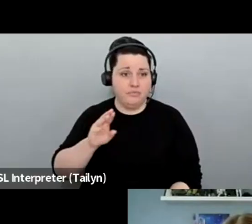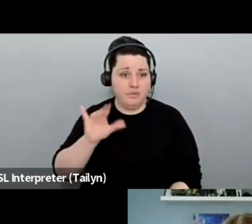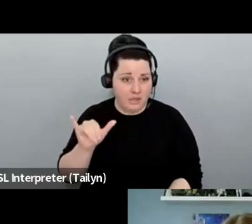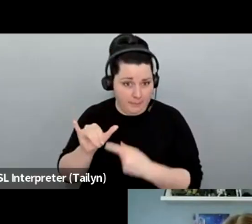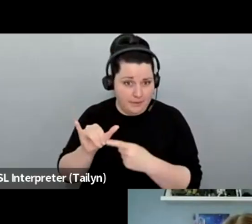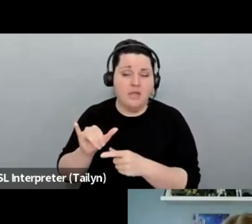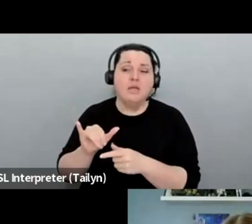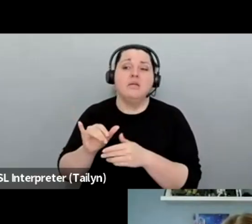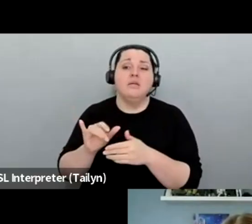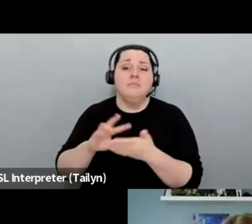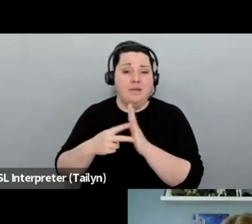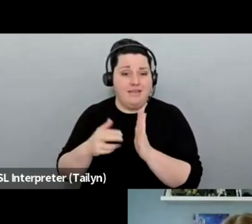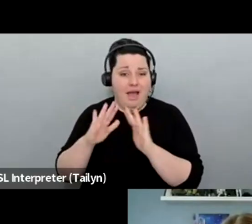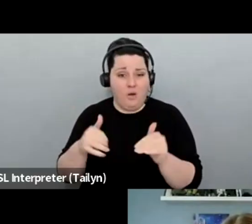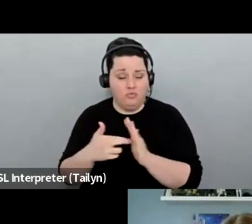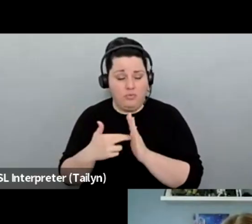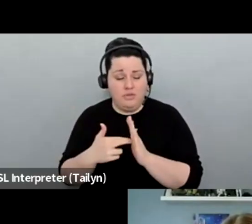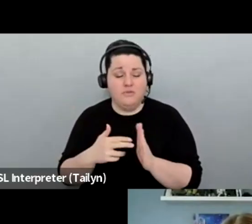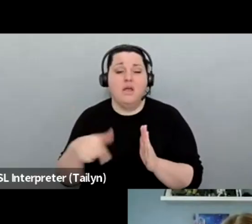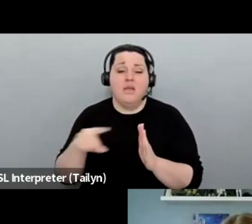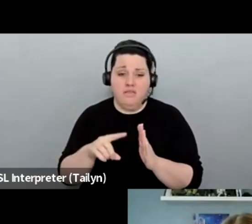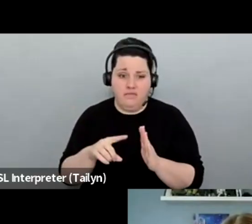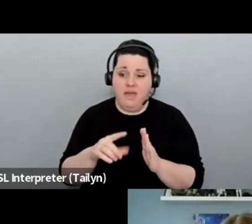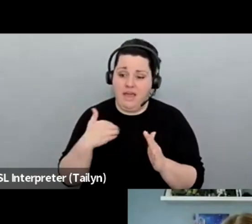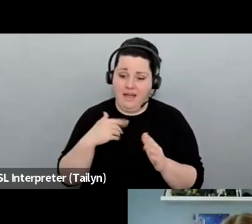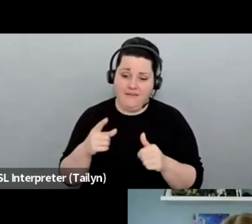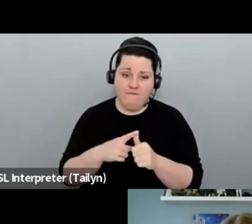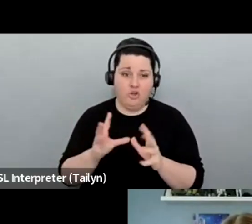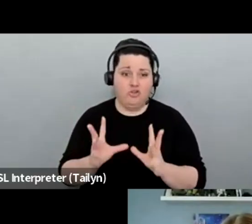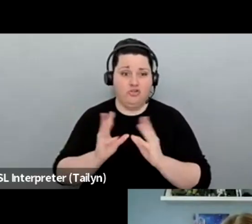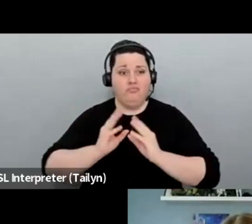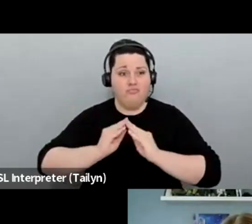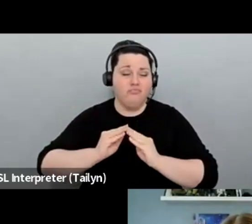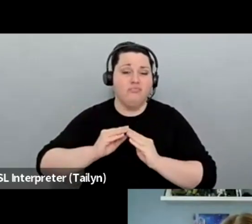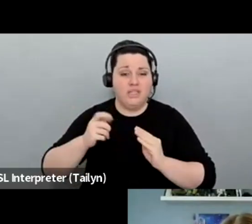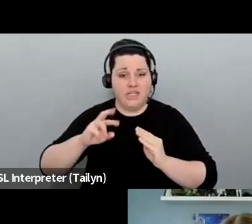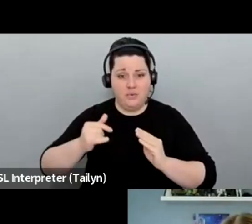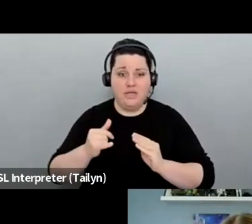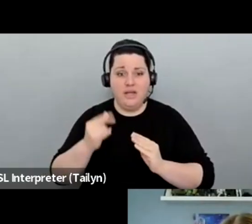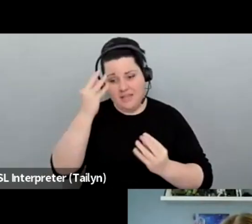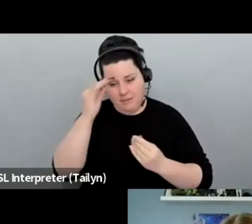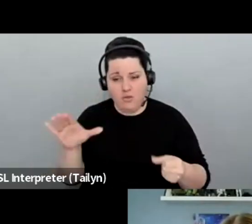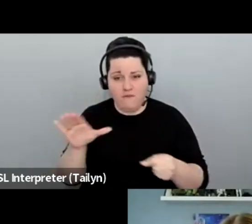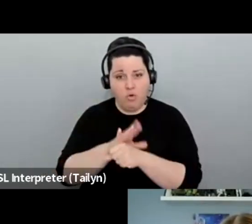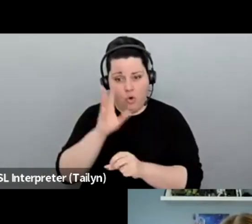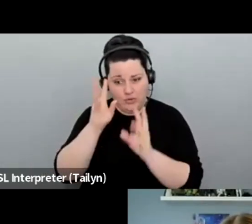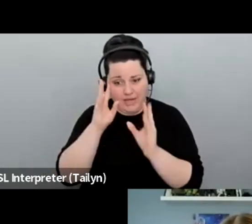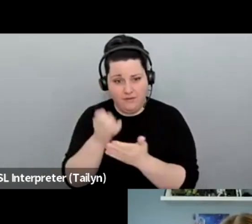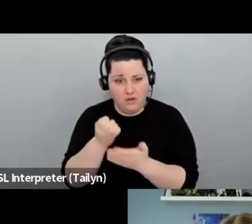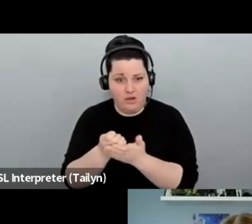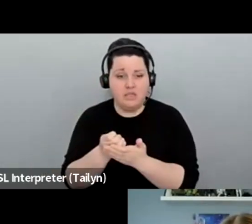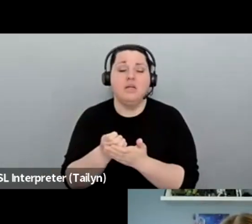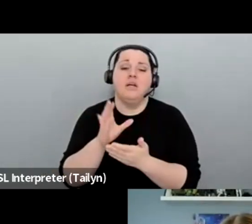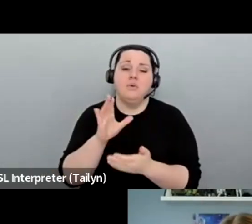the House of Representatives convening its first ever hearing contemplating the entirety of the creative economy. And it was called The